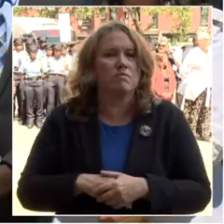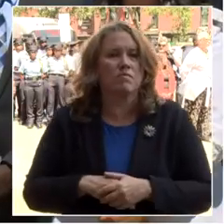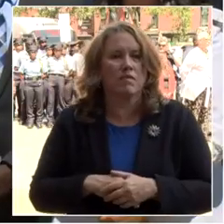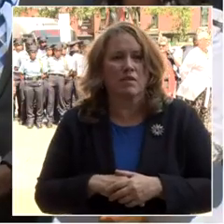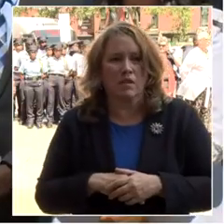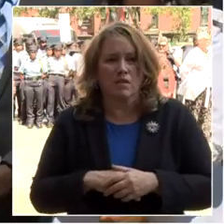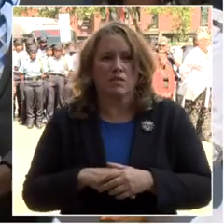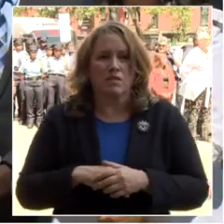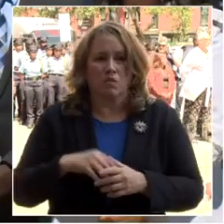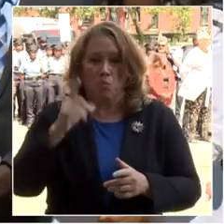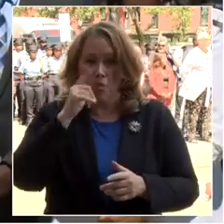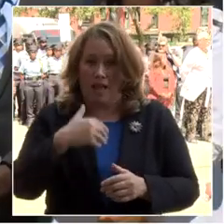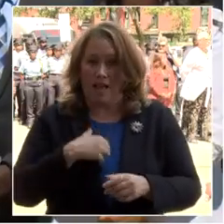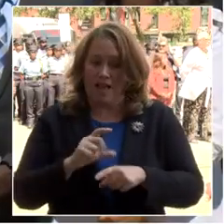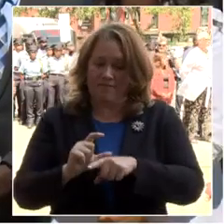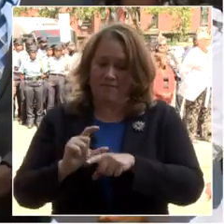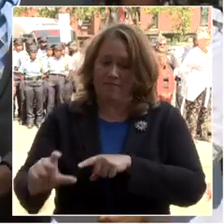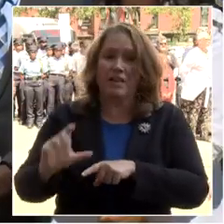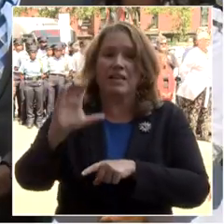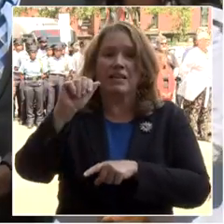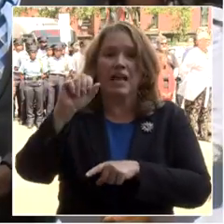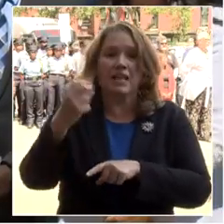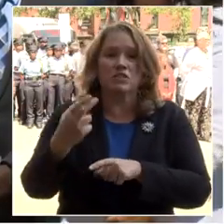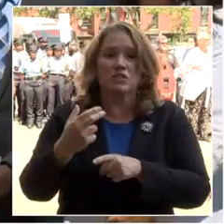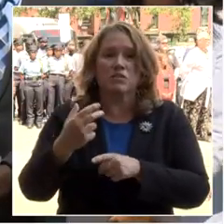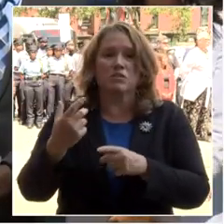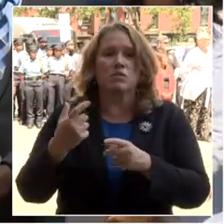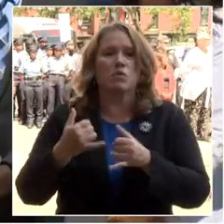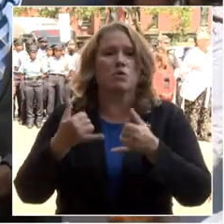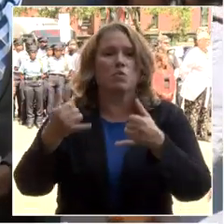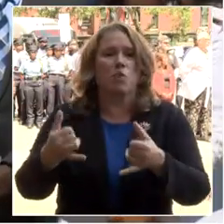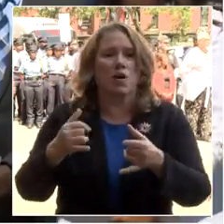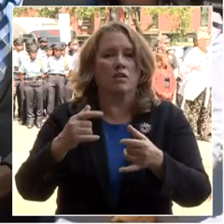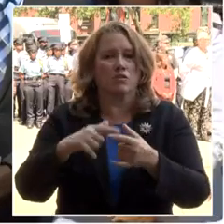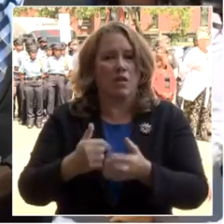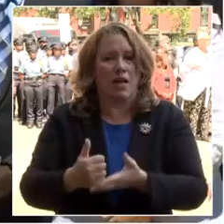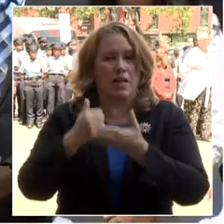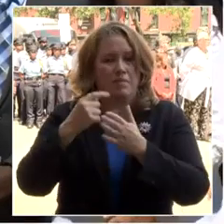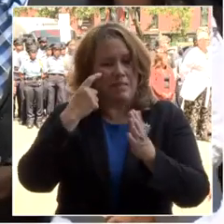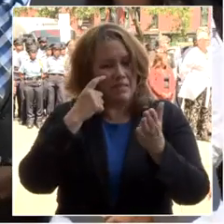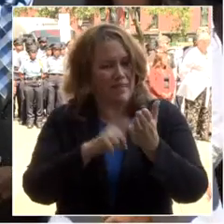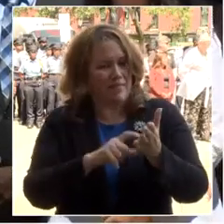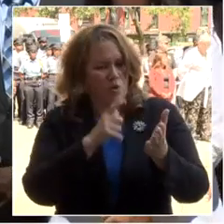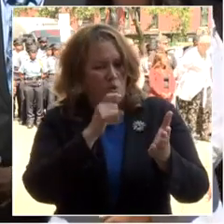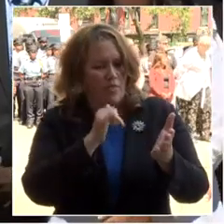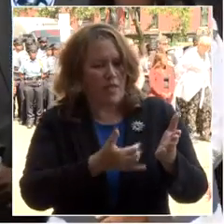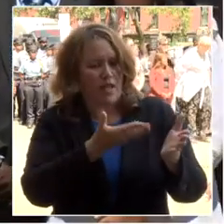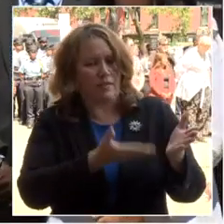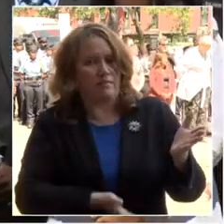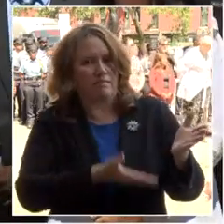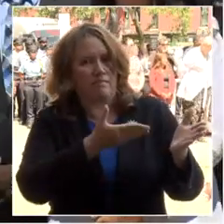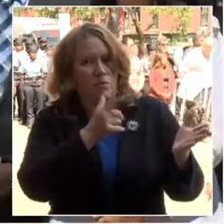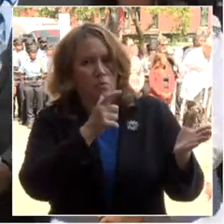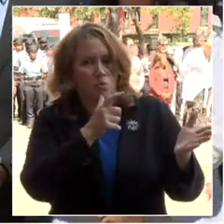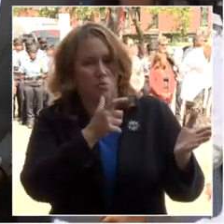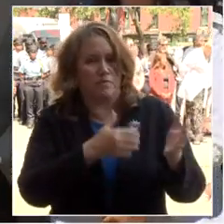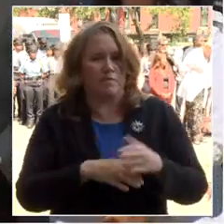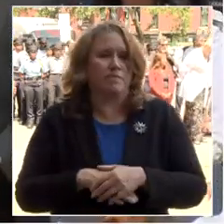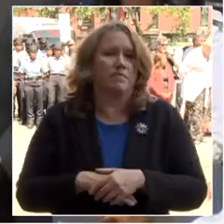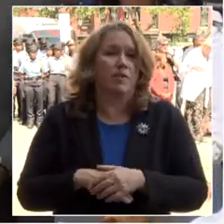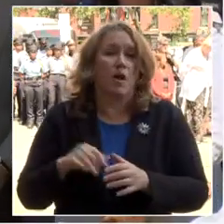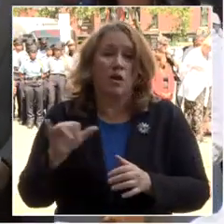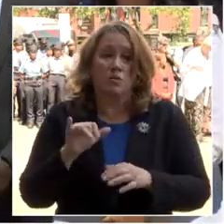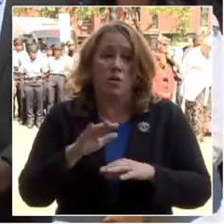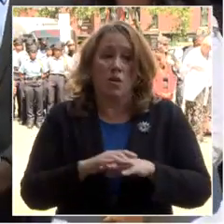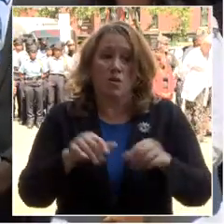for individuals who help us lead, who leads us to the identity of this person. Again, on our social media platforms,